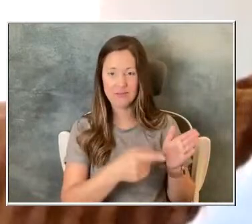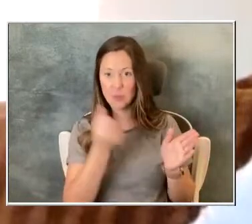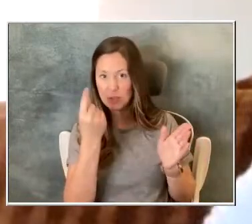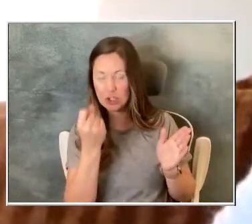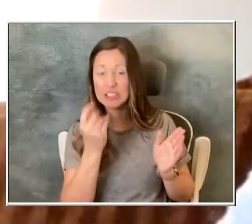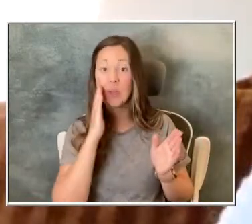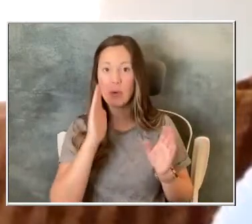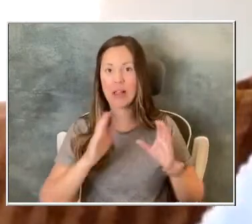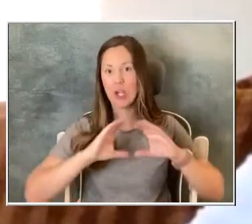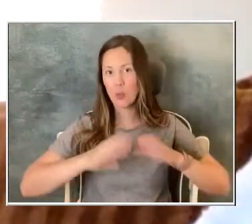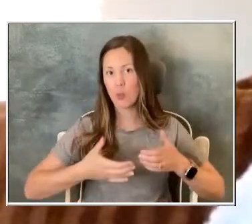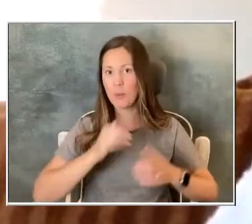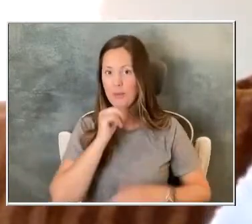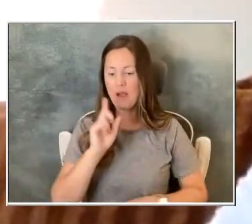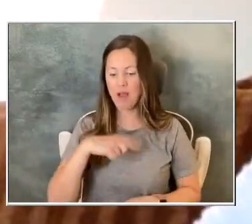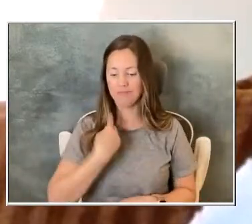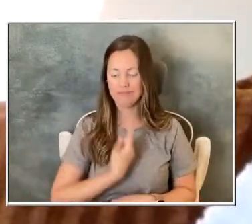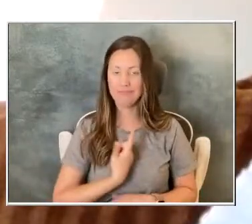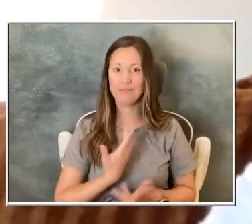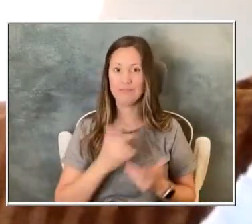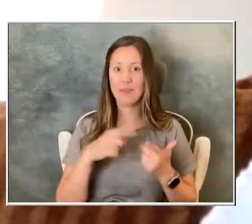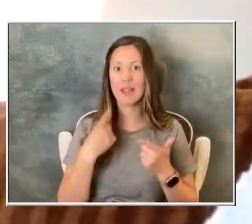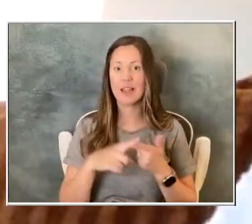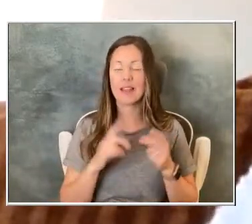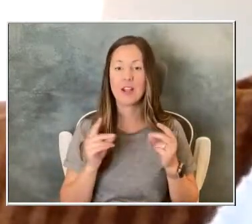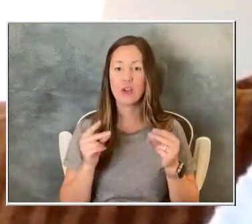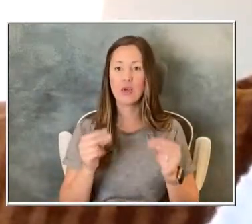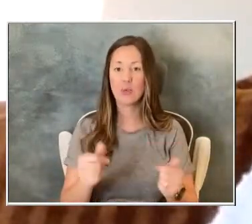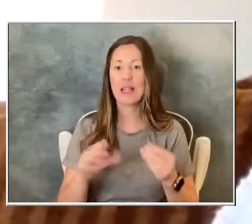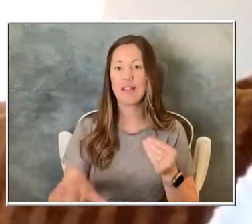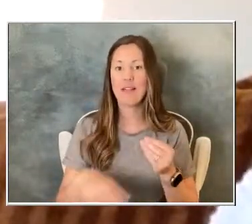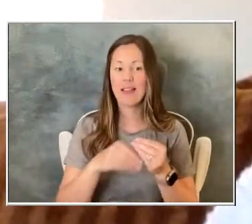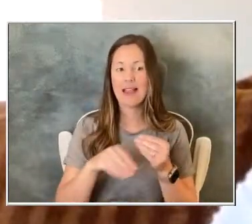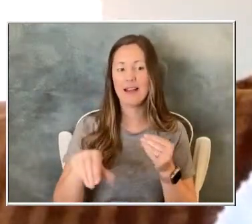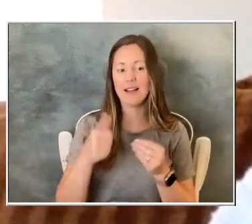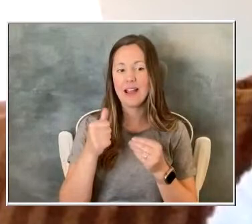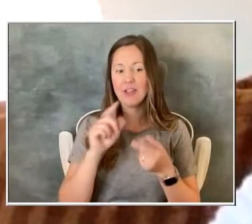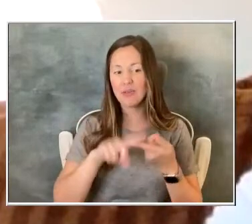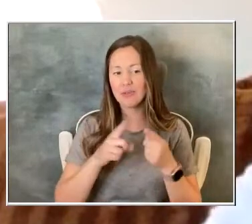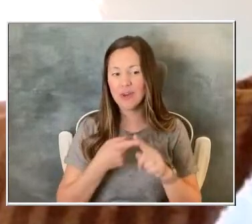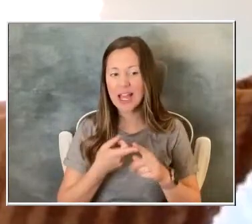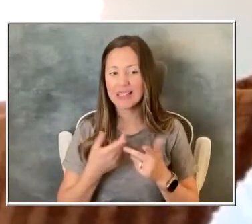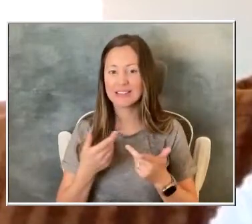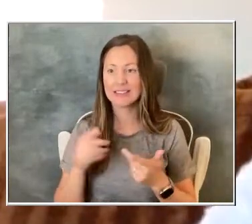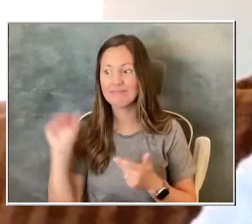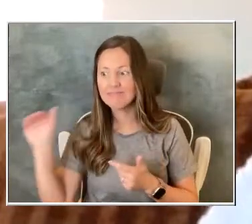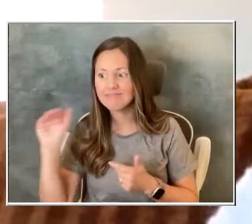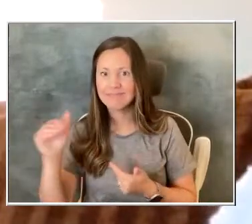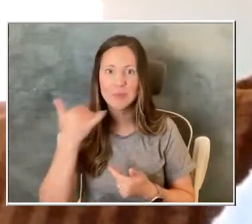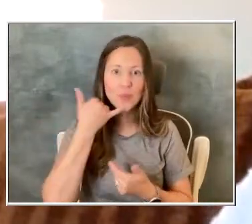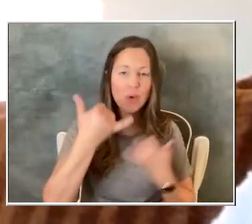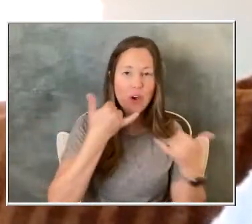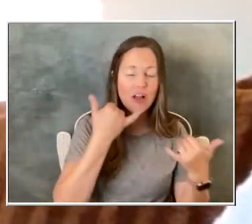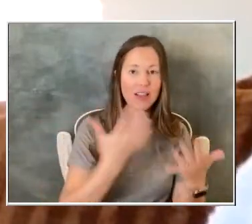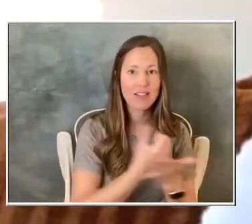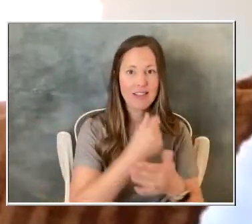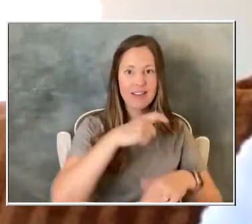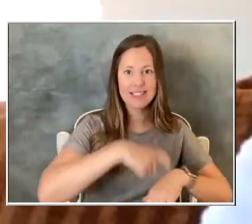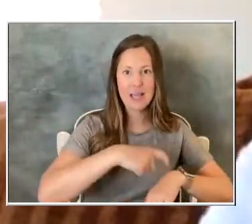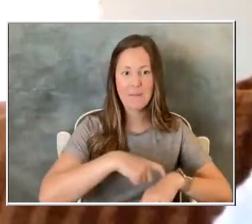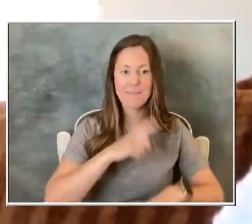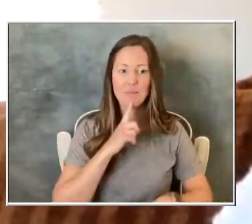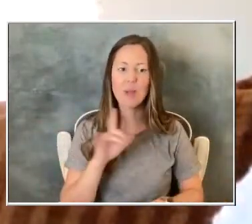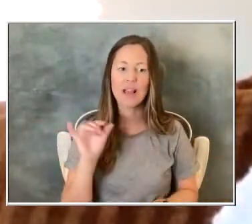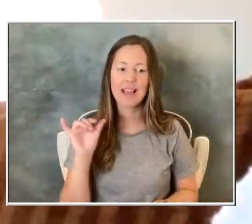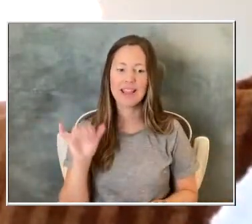be a group, and then quickly having the other friends call in to get a time. I think that was